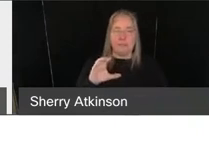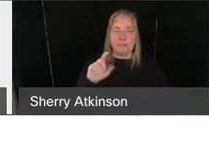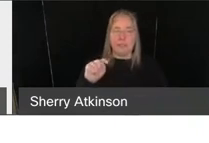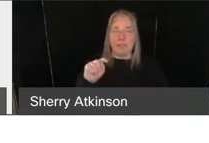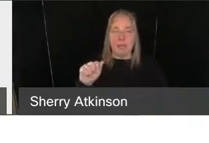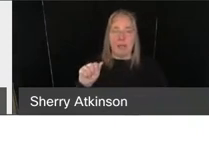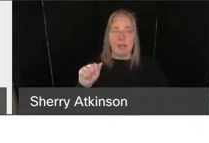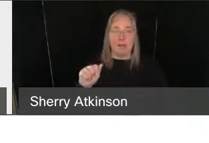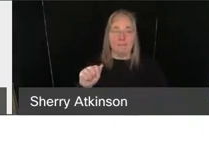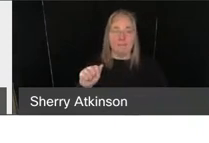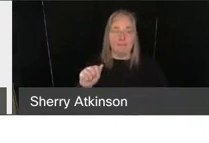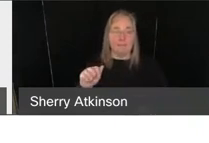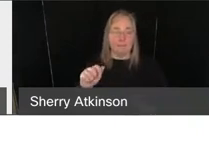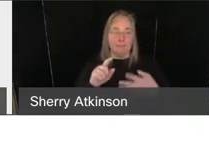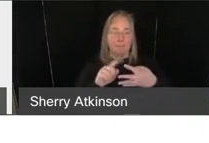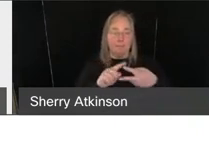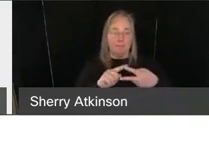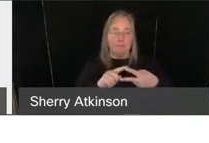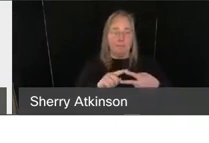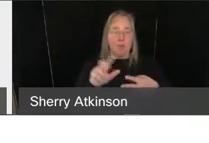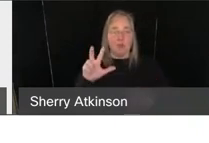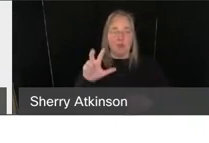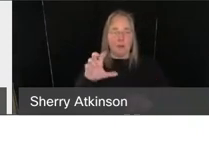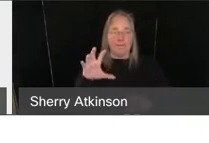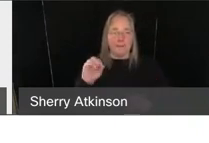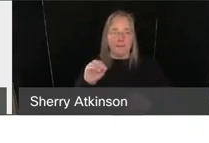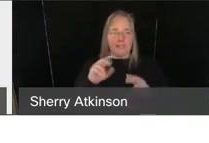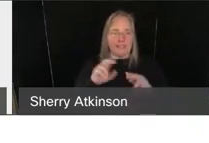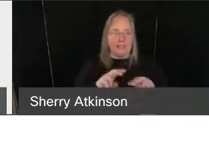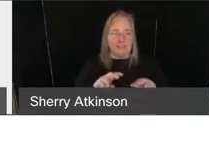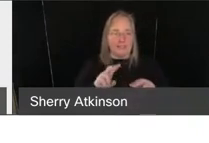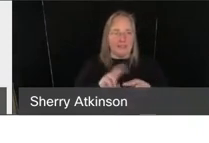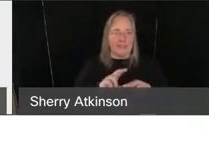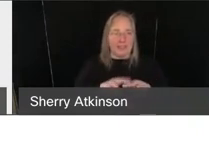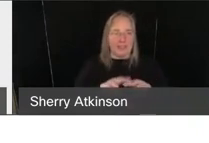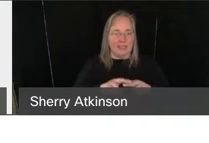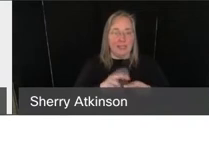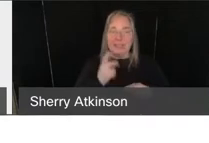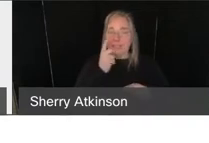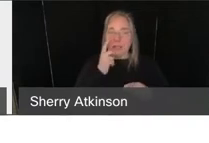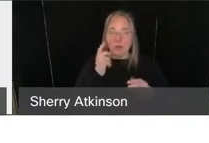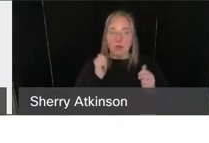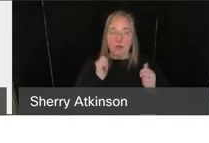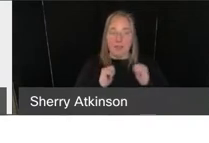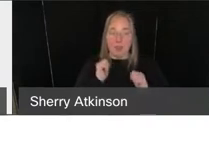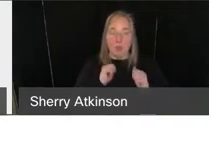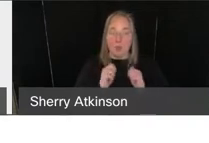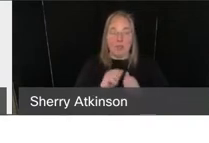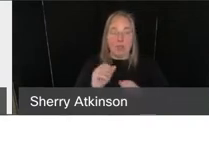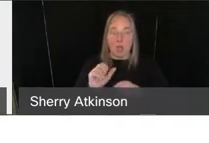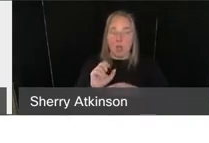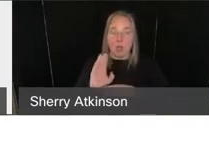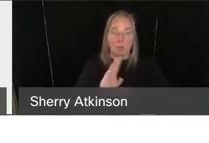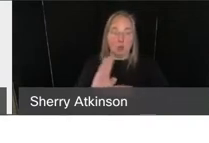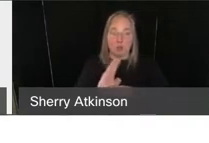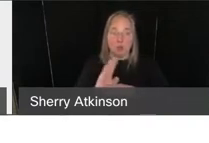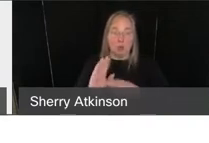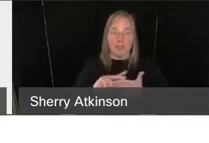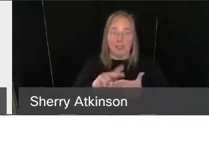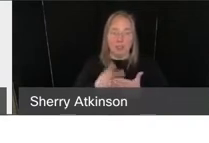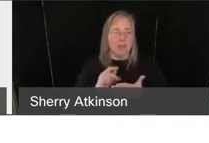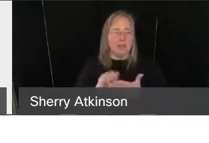standpoint. There will be a 350-seat dinner theater with commercial kitchen. This is really to mimic what is